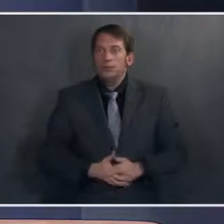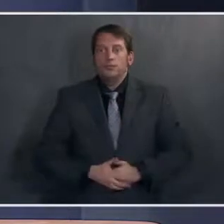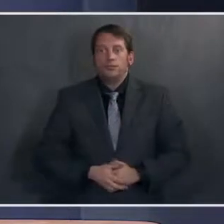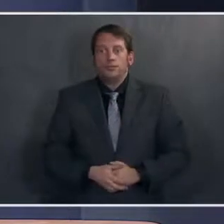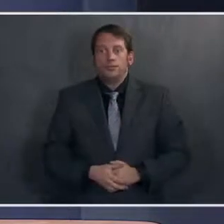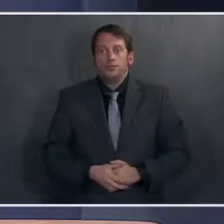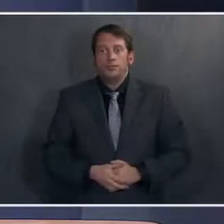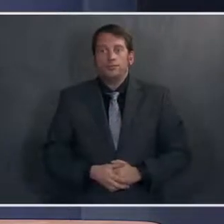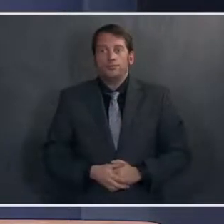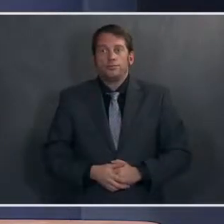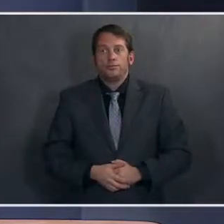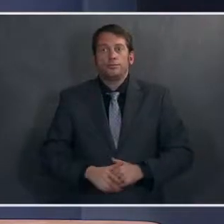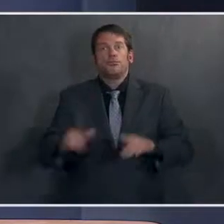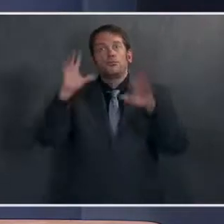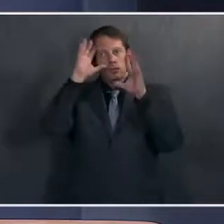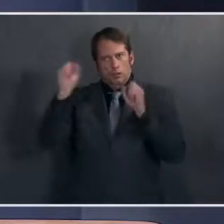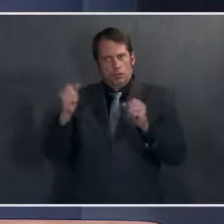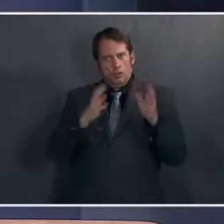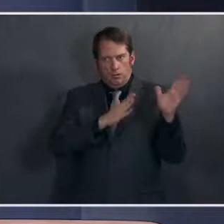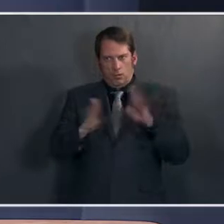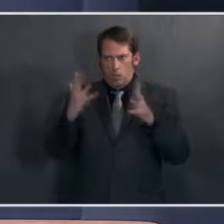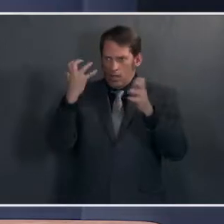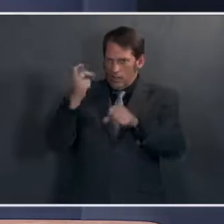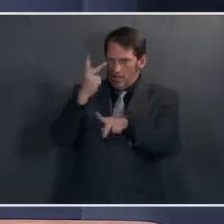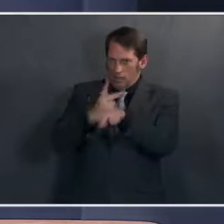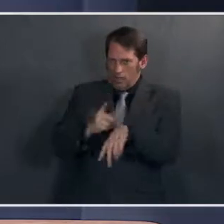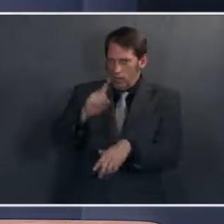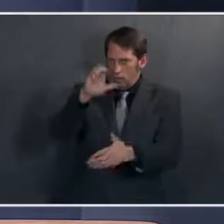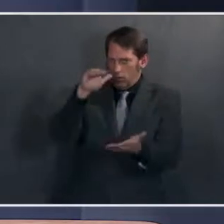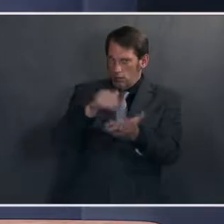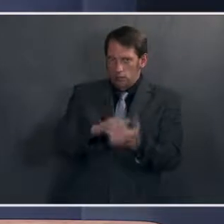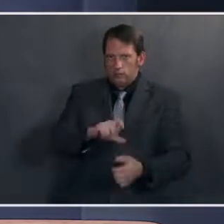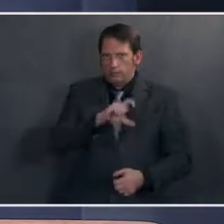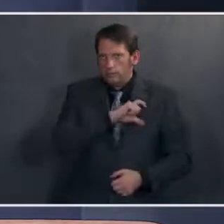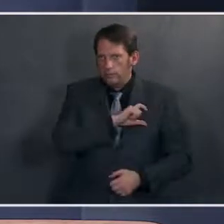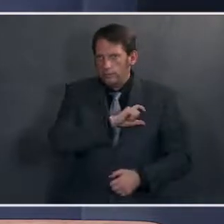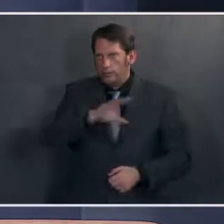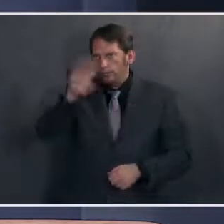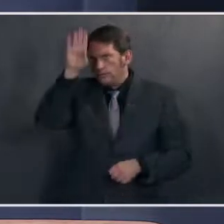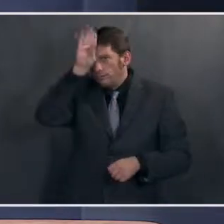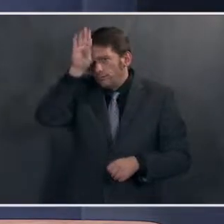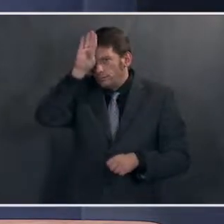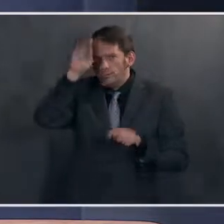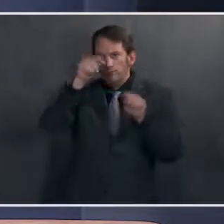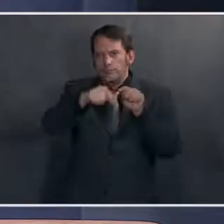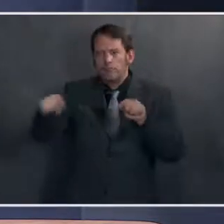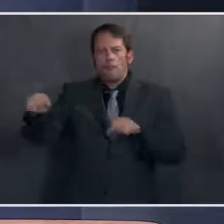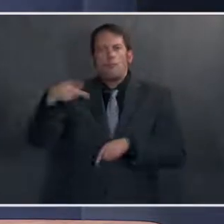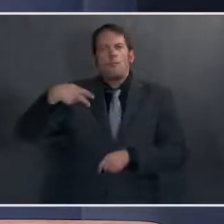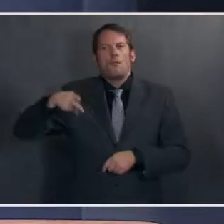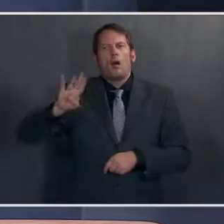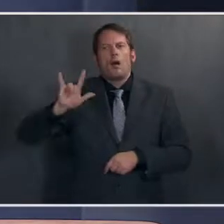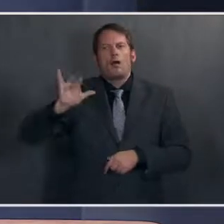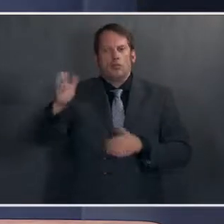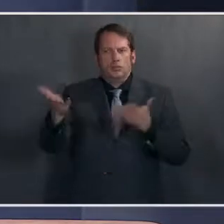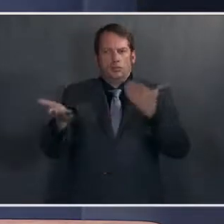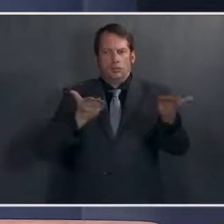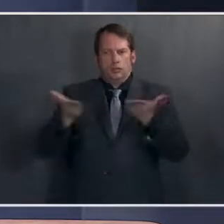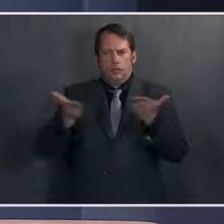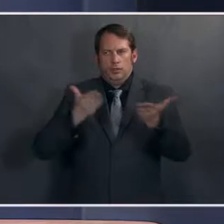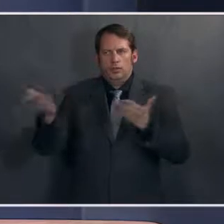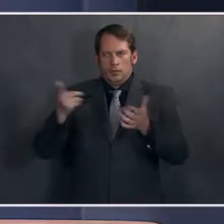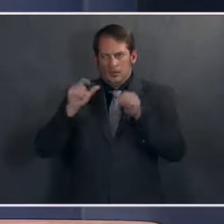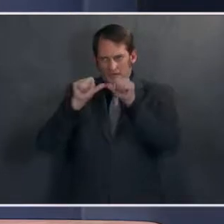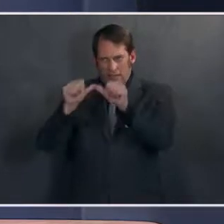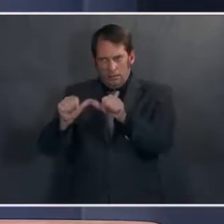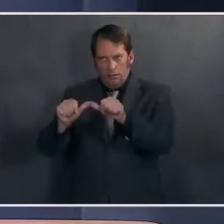firefighters, paramedics, and other public servants on the job. Their plan offers no money to state and local governments to keep people on the front lines of this